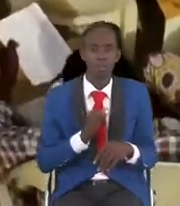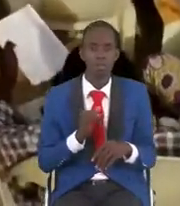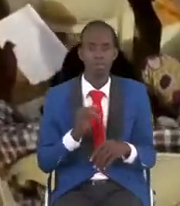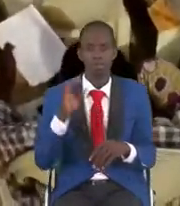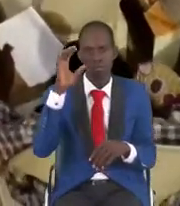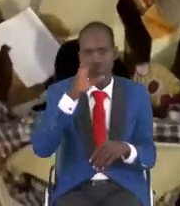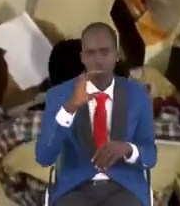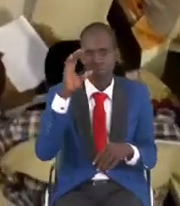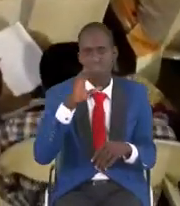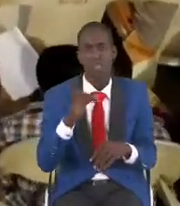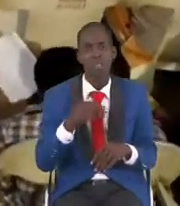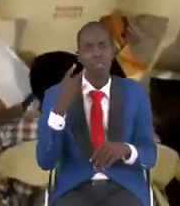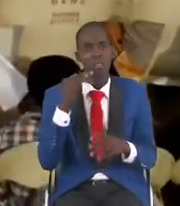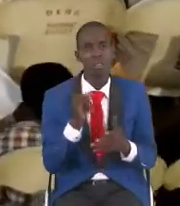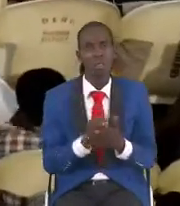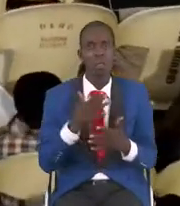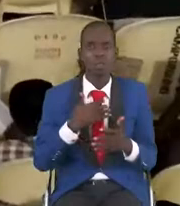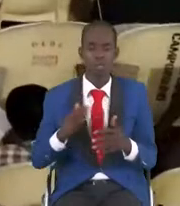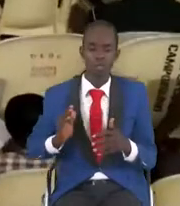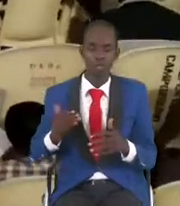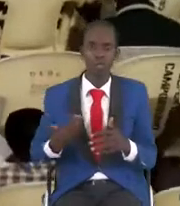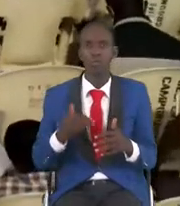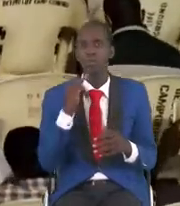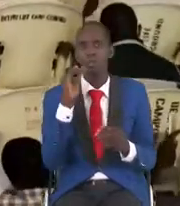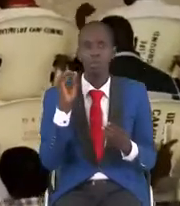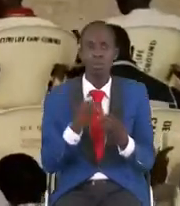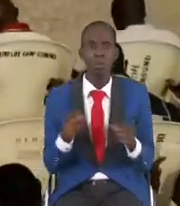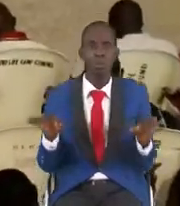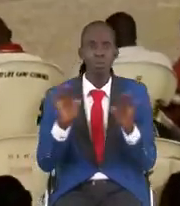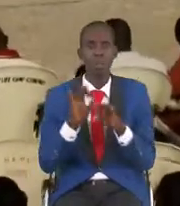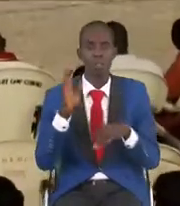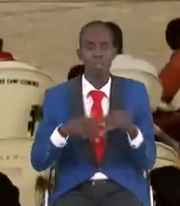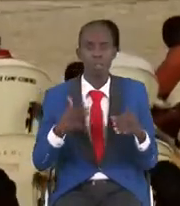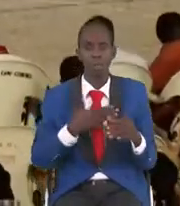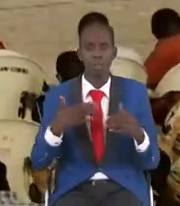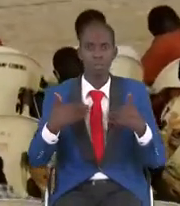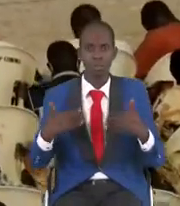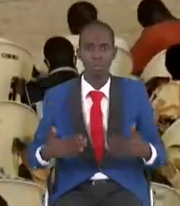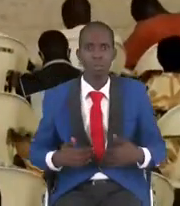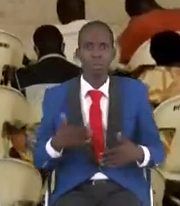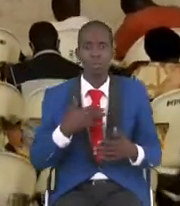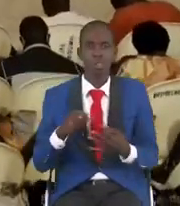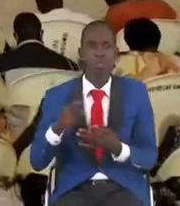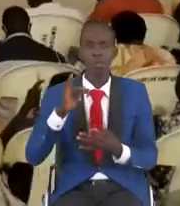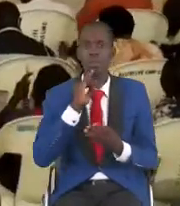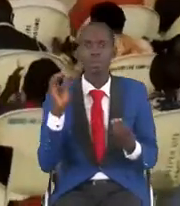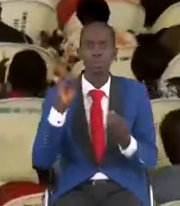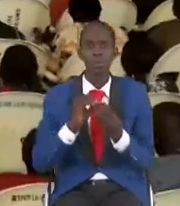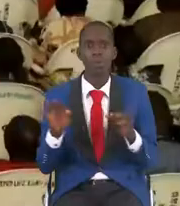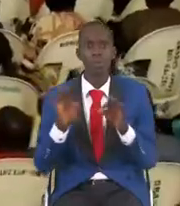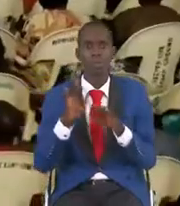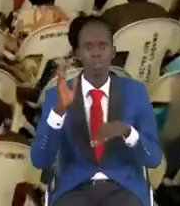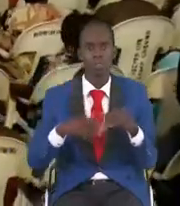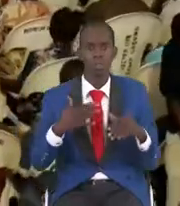that my soul is more important than my body. My spirit is more important than my body. And if I feed my